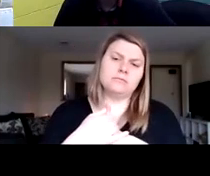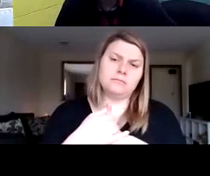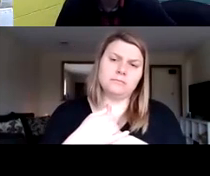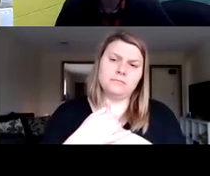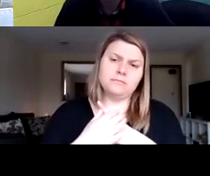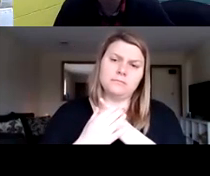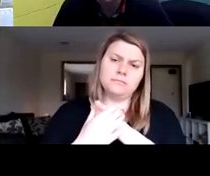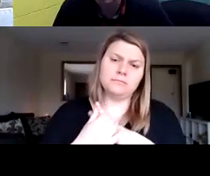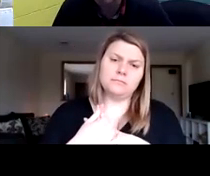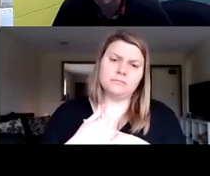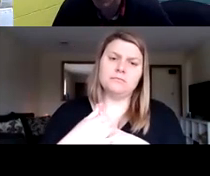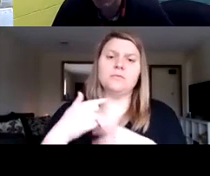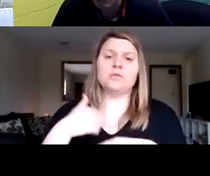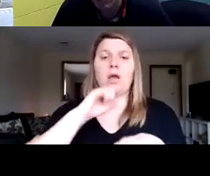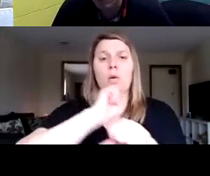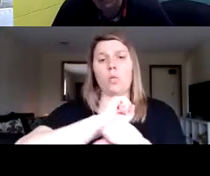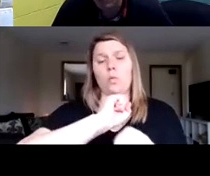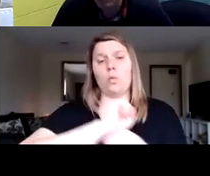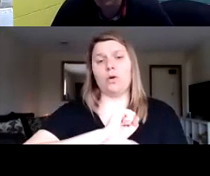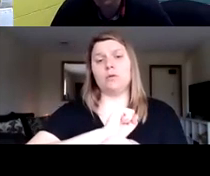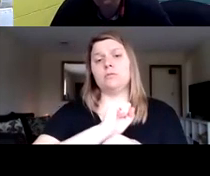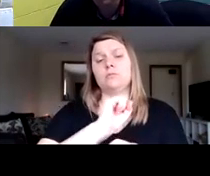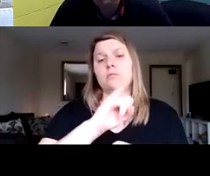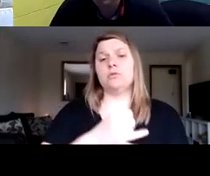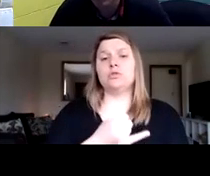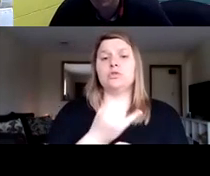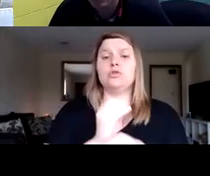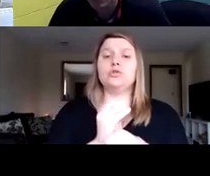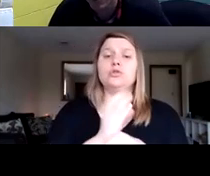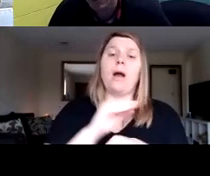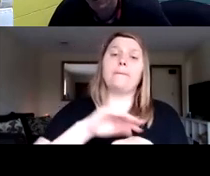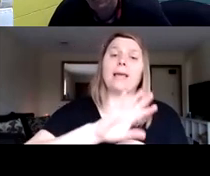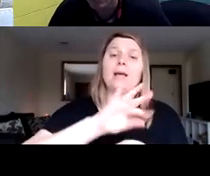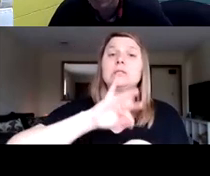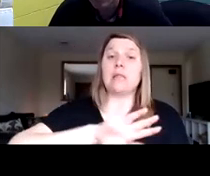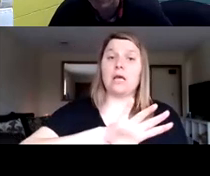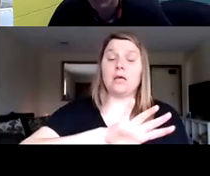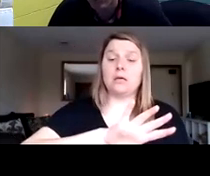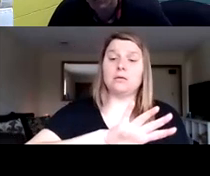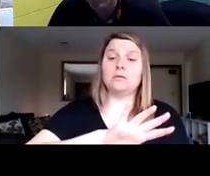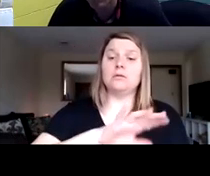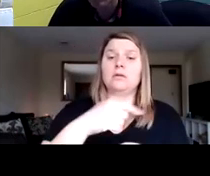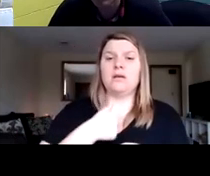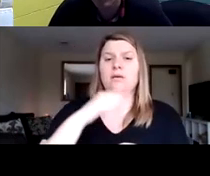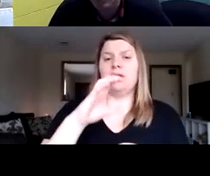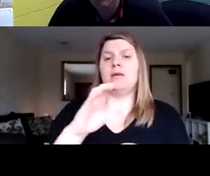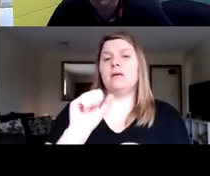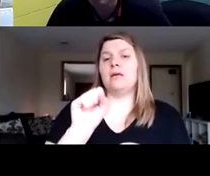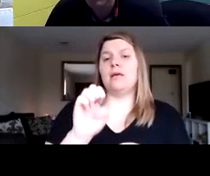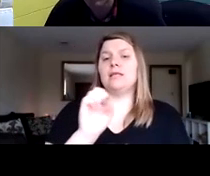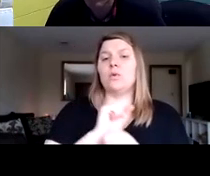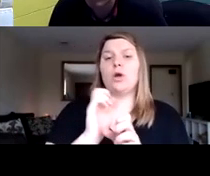I worked in job counseling and as a caseworker for newly